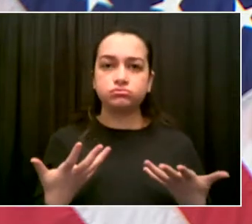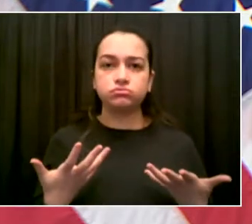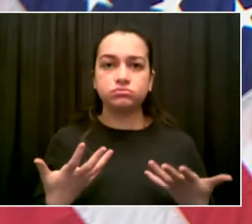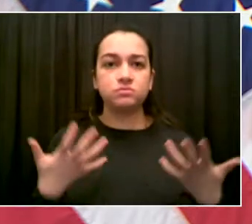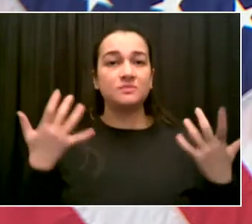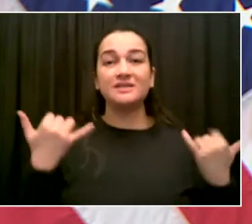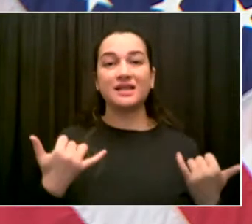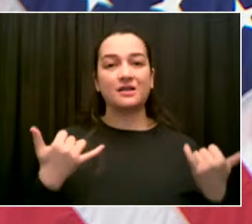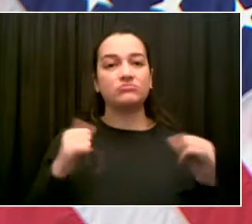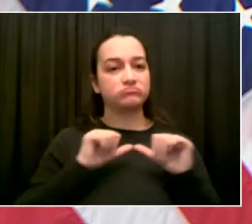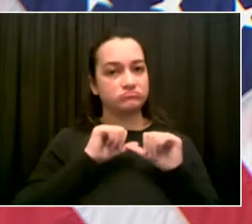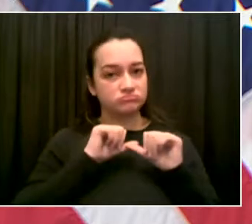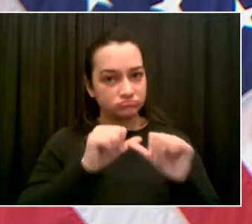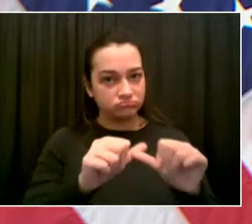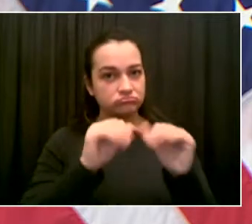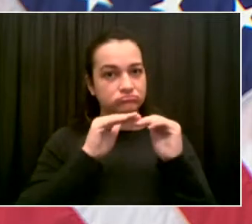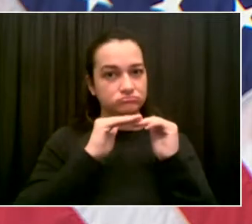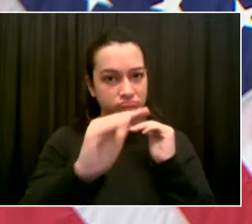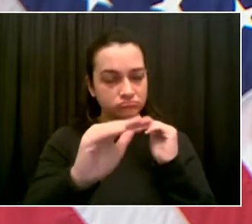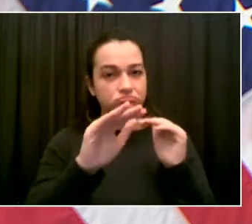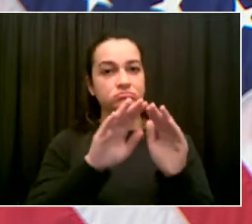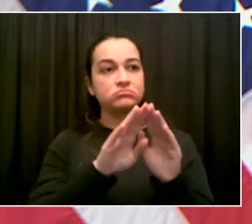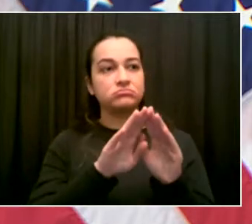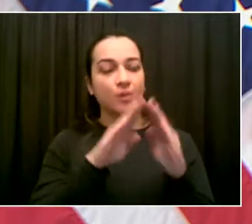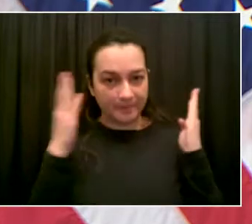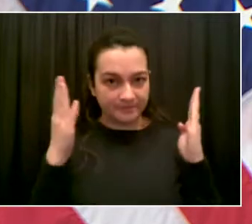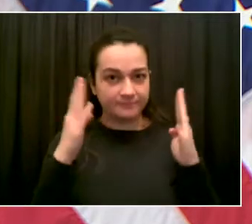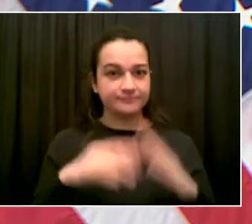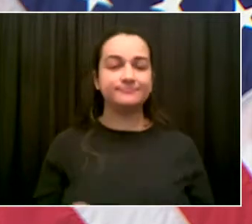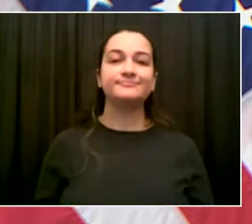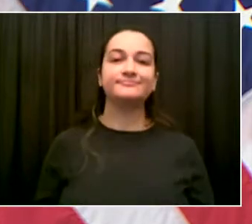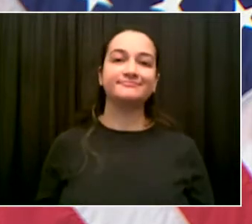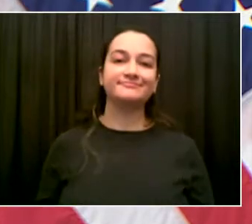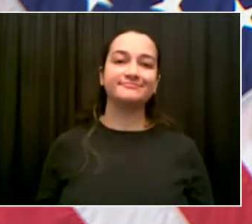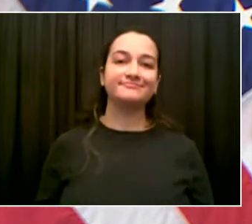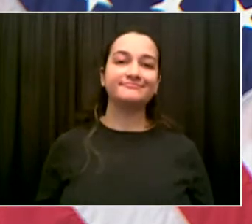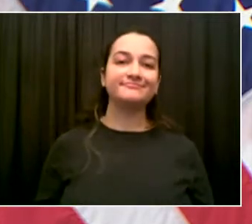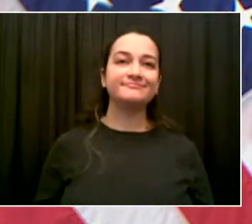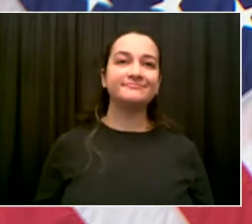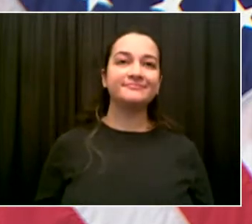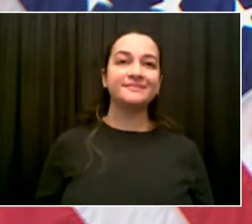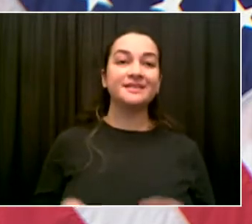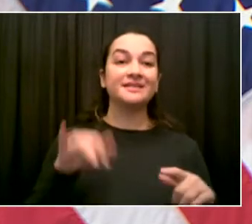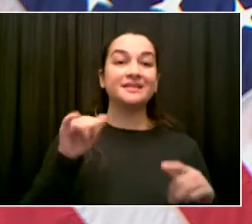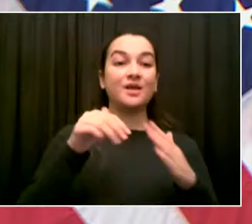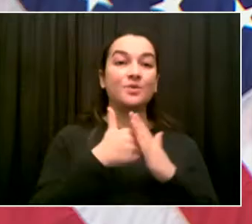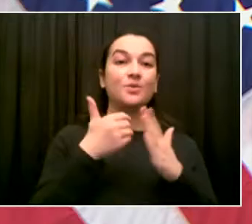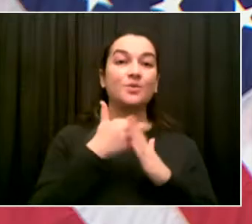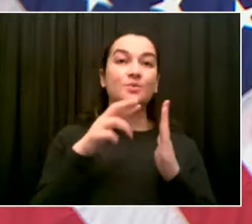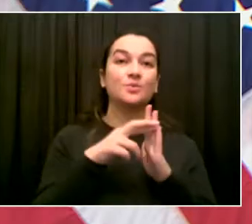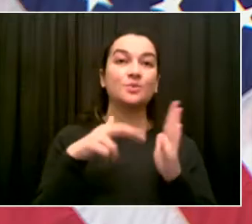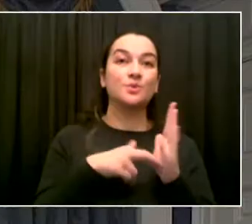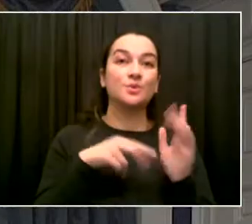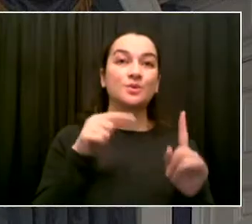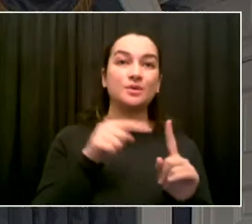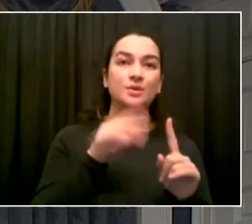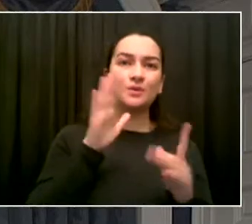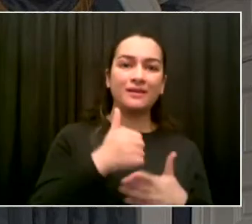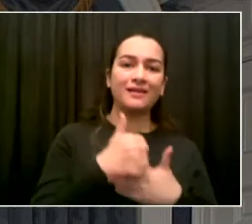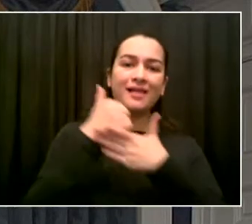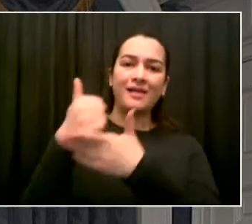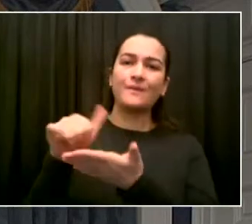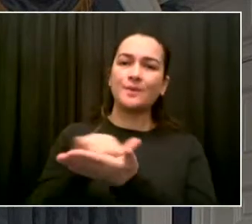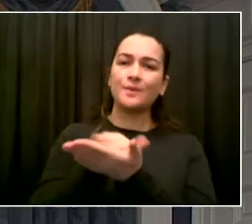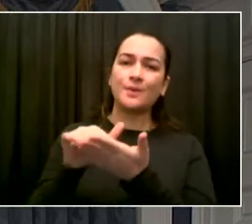and a state, and having the ability to make this shift based on health and science. Thank you very much. Yes, Dr.